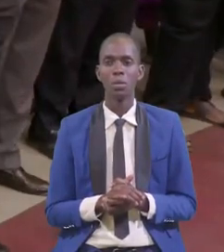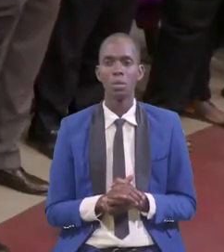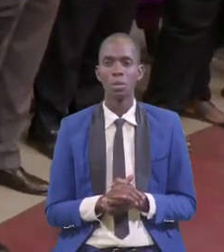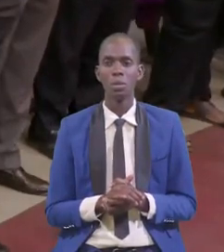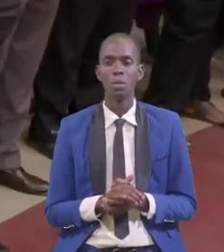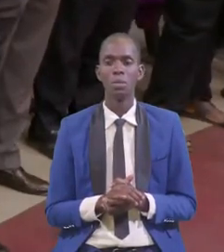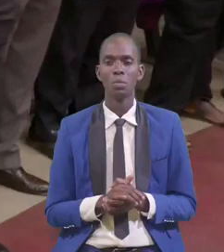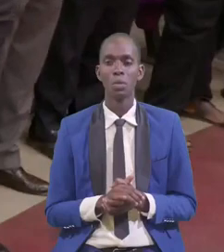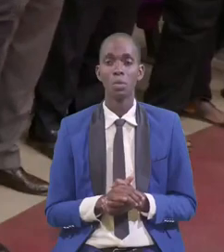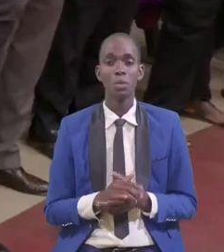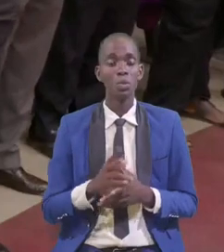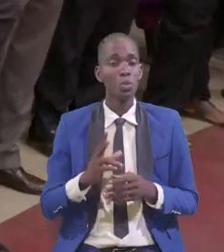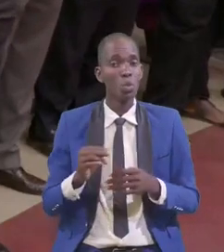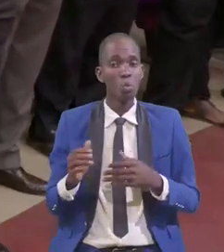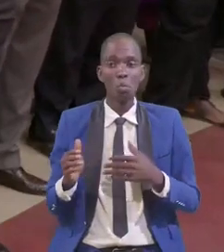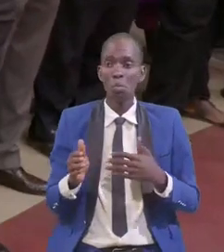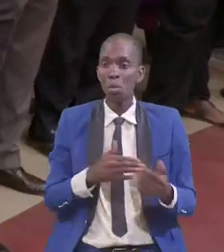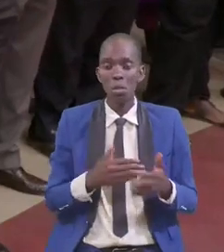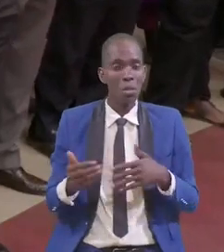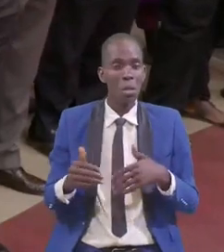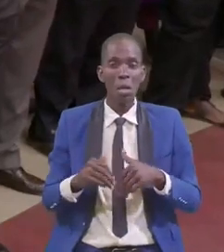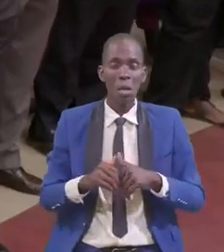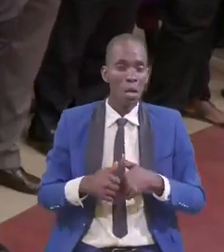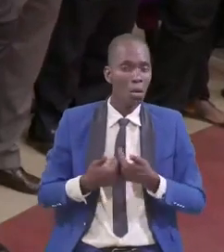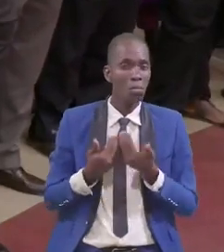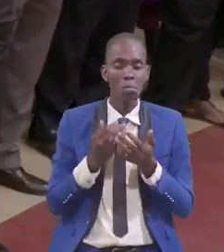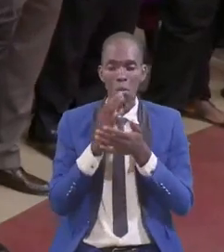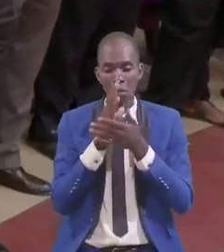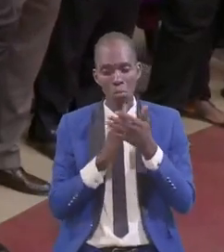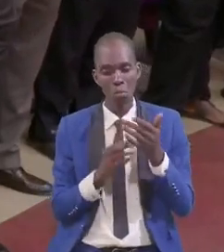However lowly we are in this world,